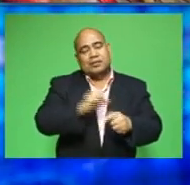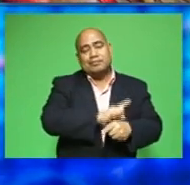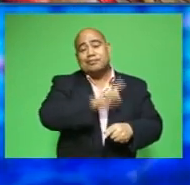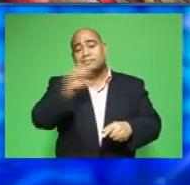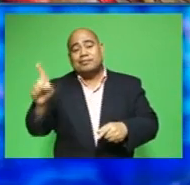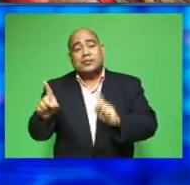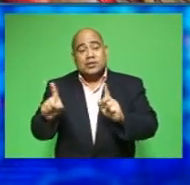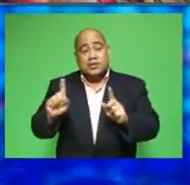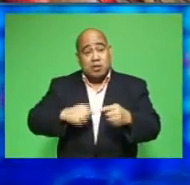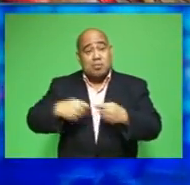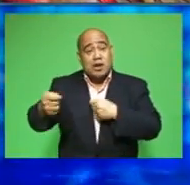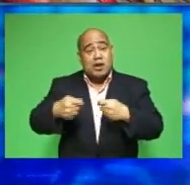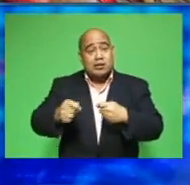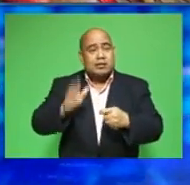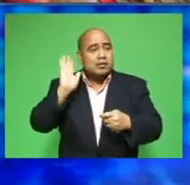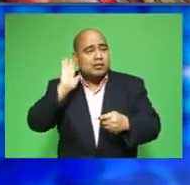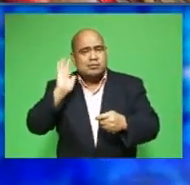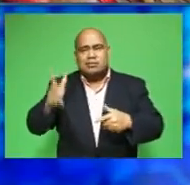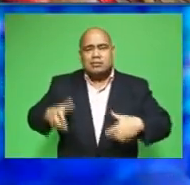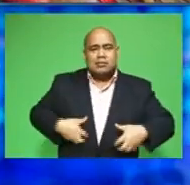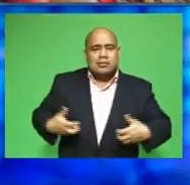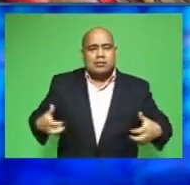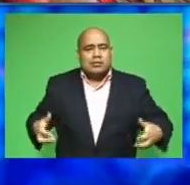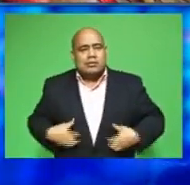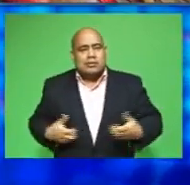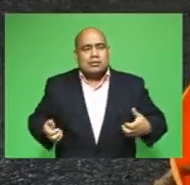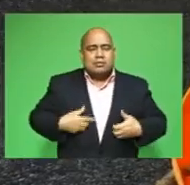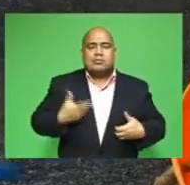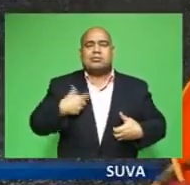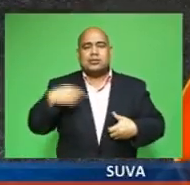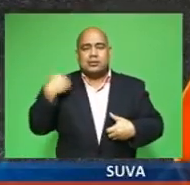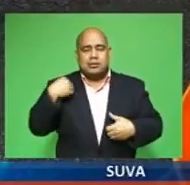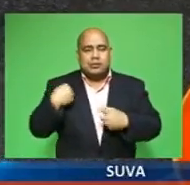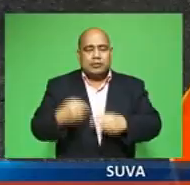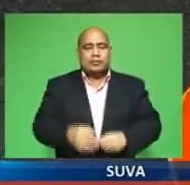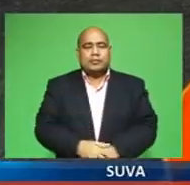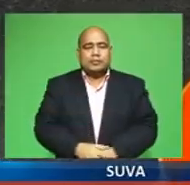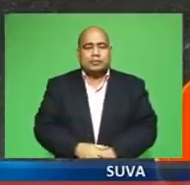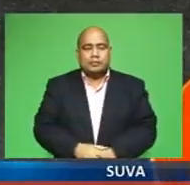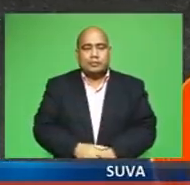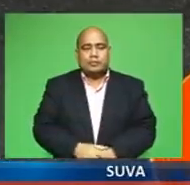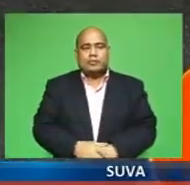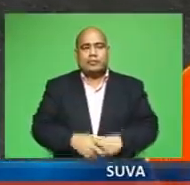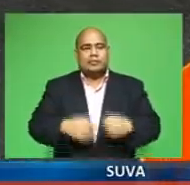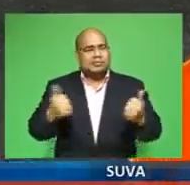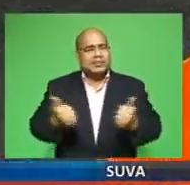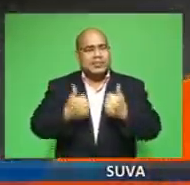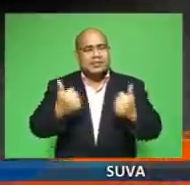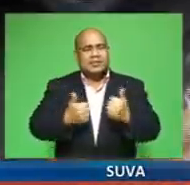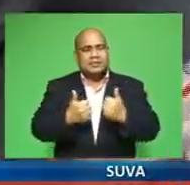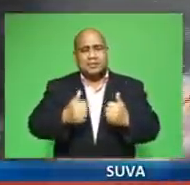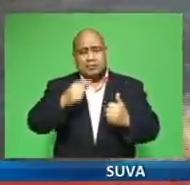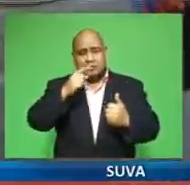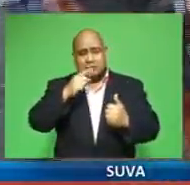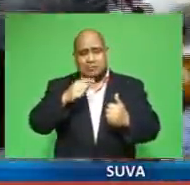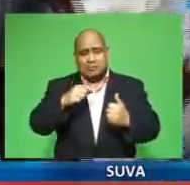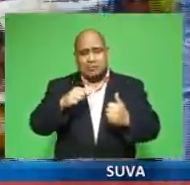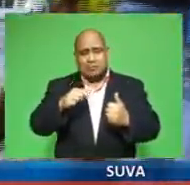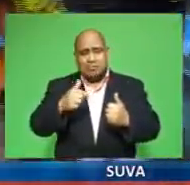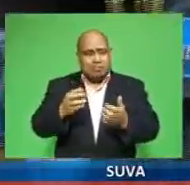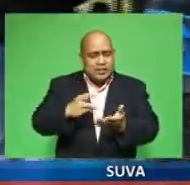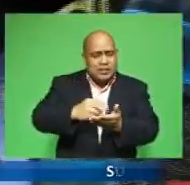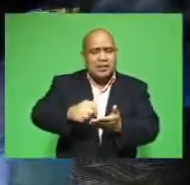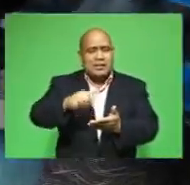of the fishermen affected. Venina Rakautonga has more. As many are trying to recover from the financial constraints caused by